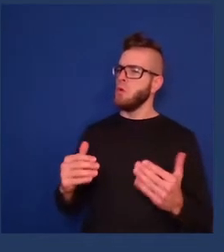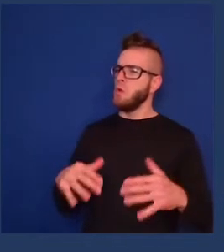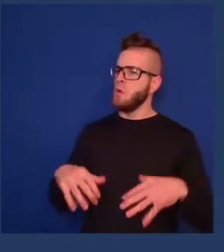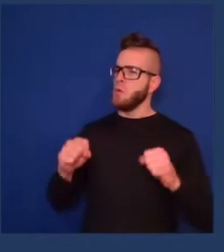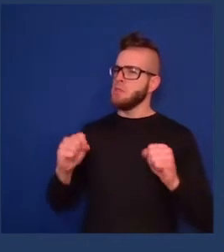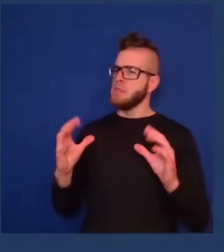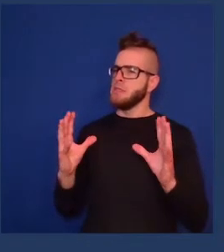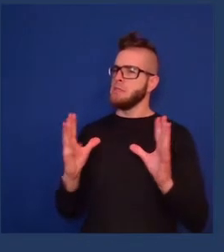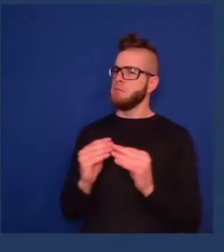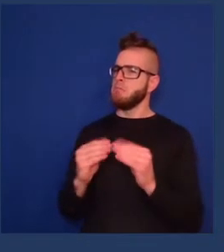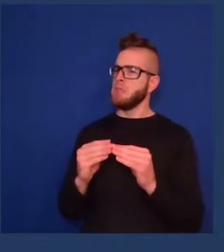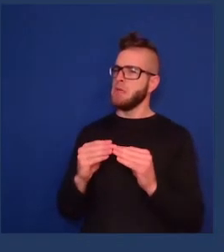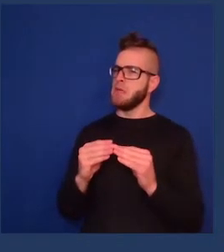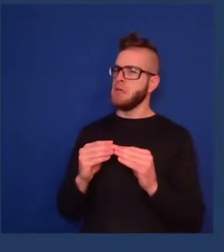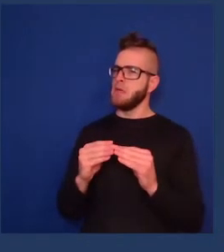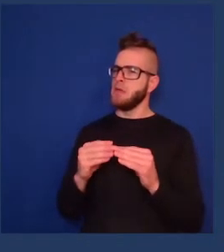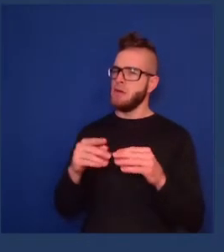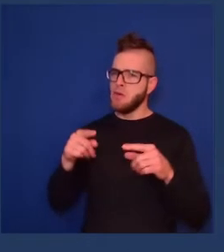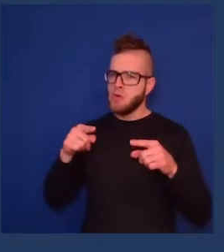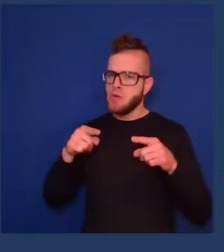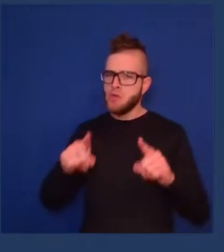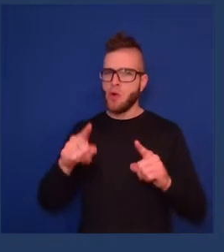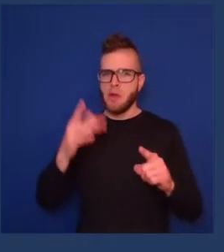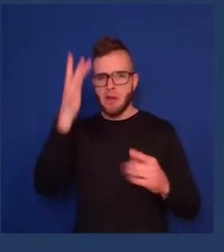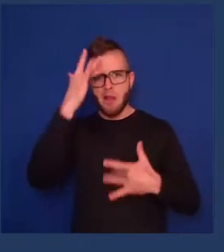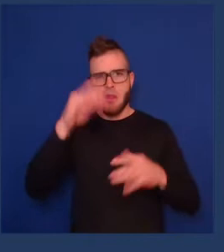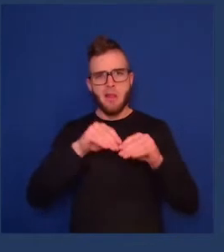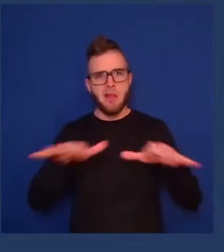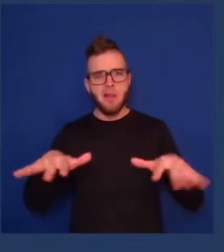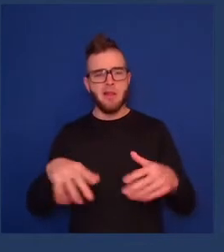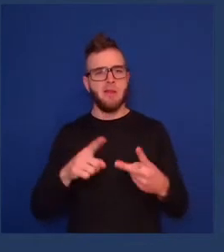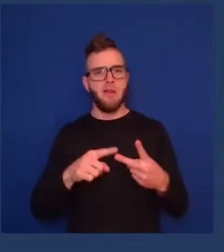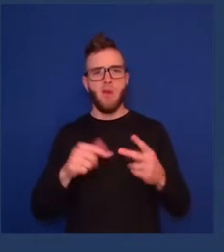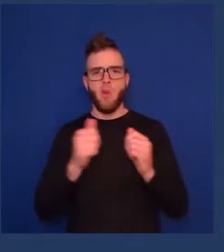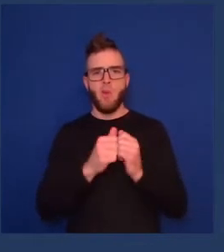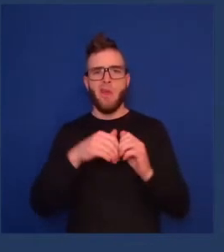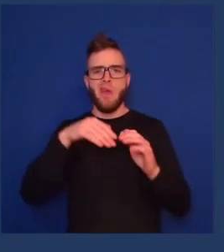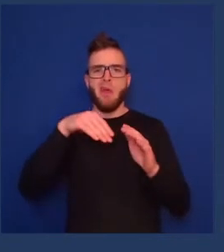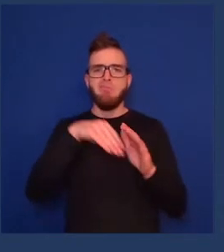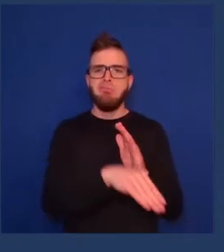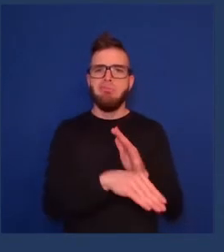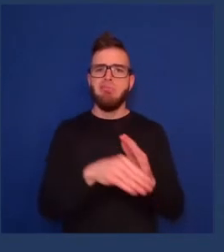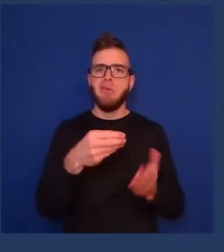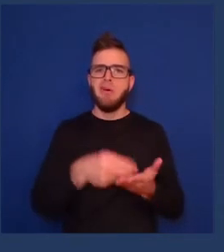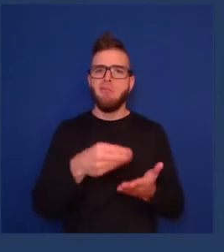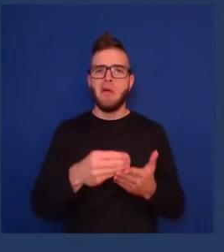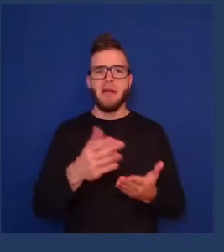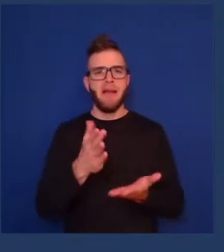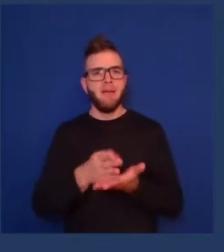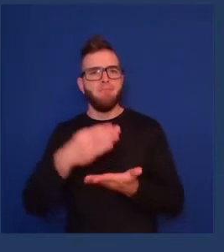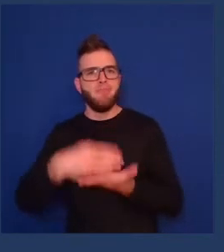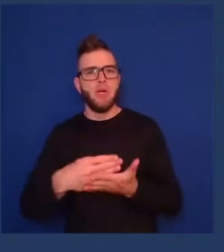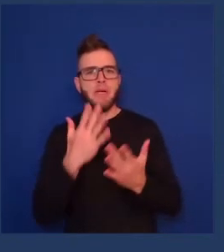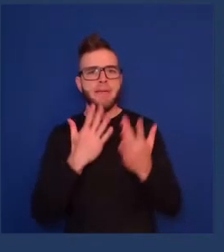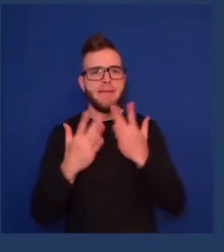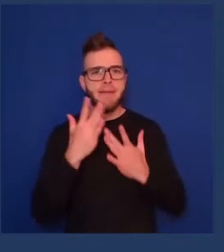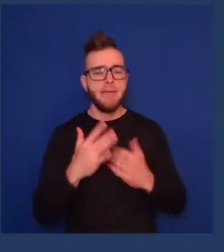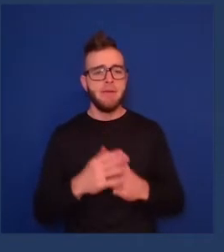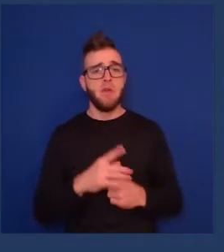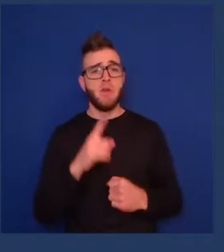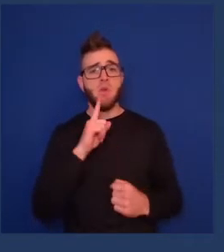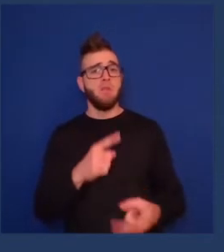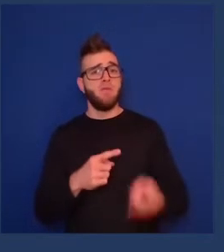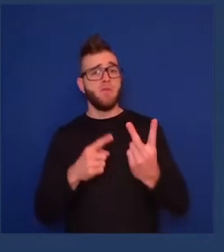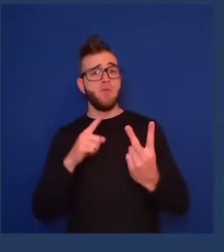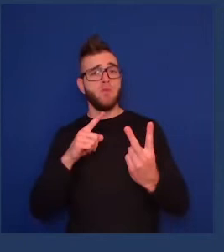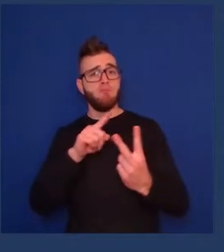say, well, why would we do this in the middle of a pandemic, amid a huge recession, and of